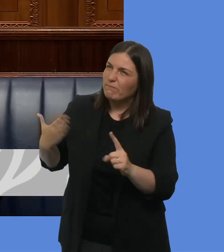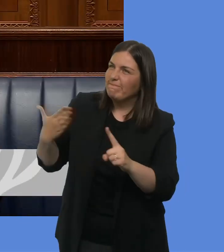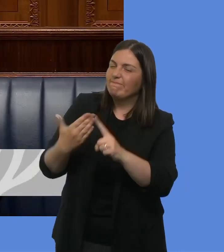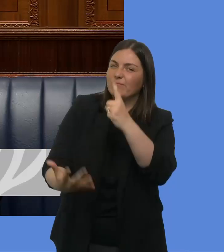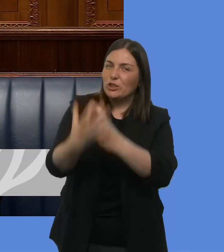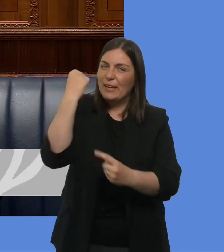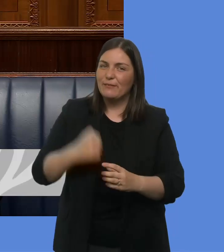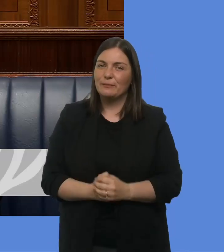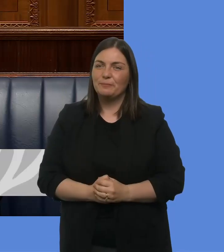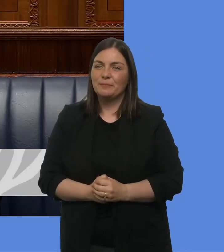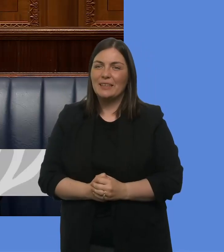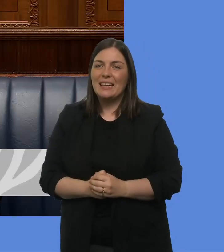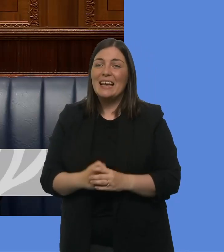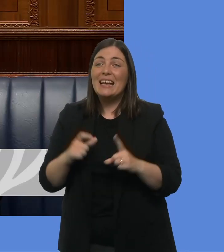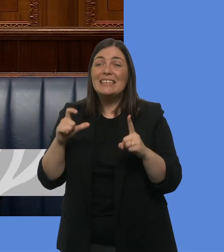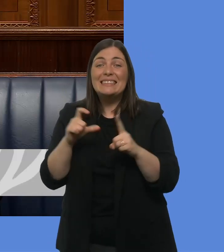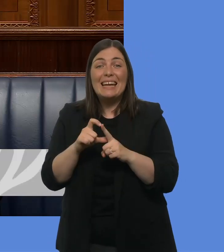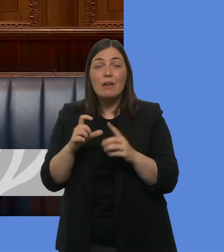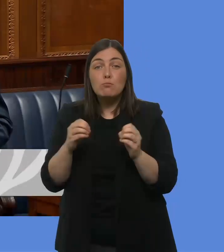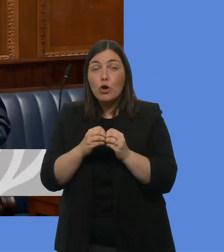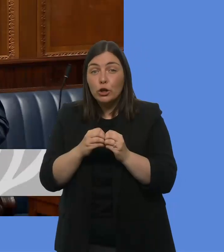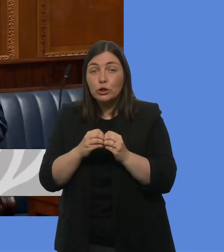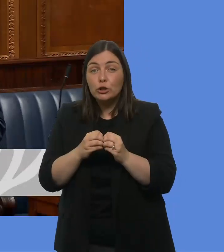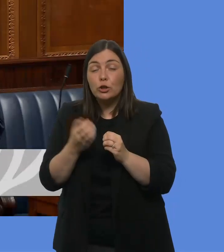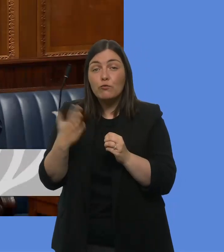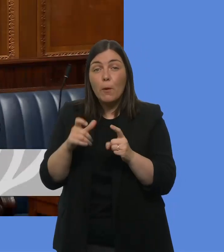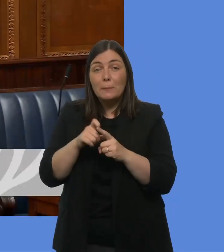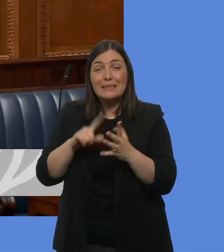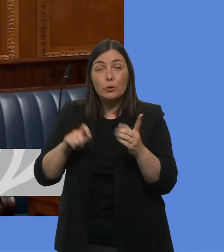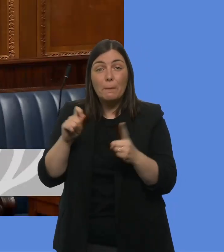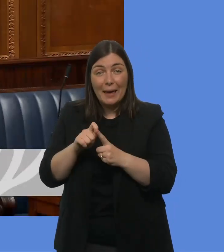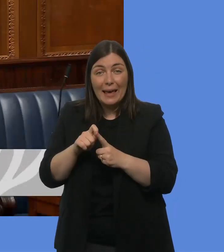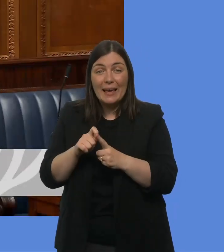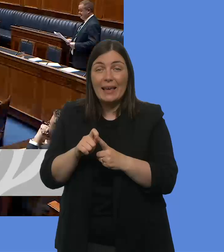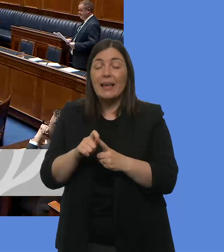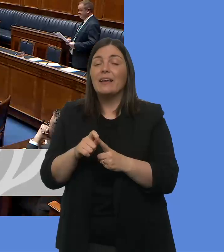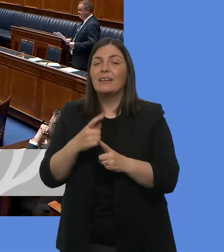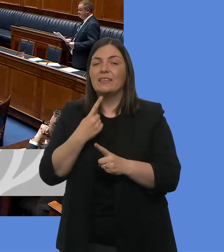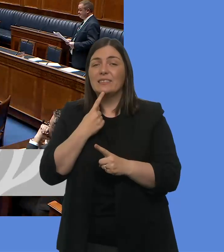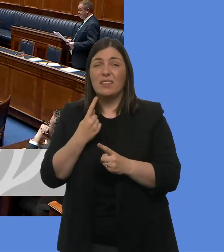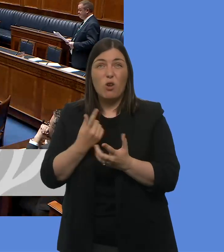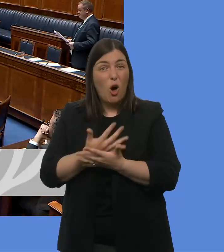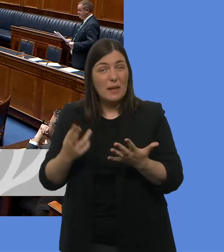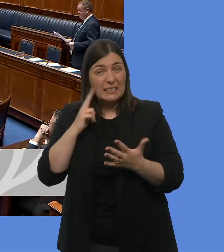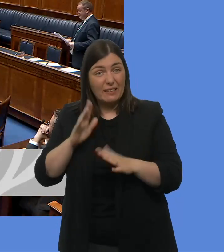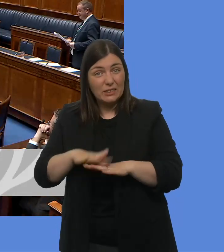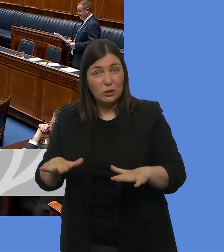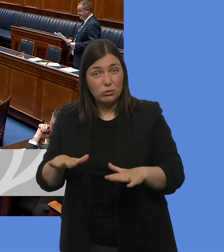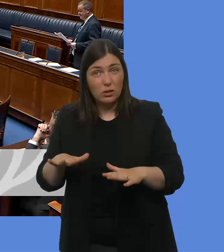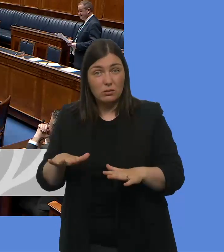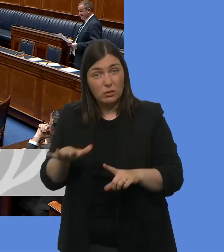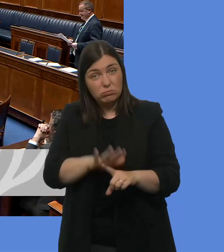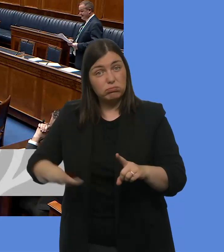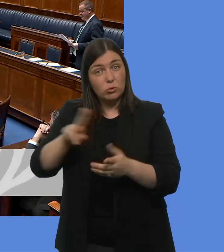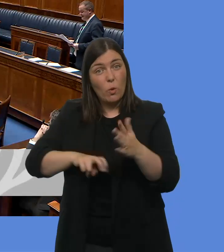Brooks of the DUP gave the stat of 1,400 deaf children or young people in Northern